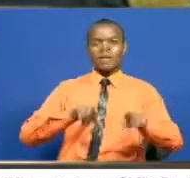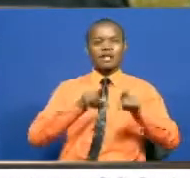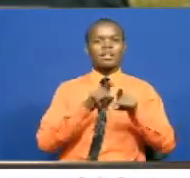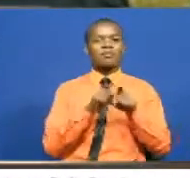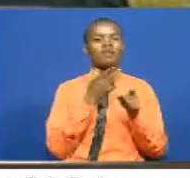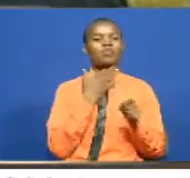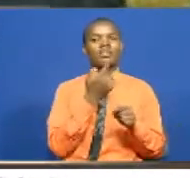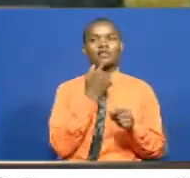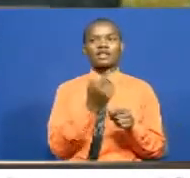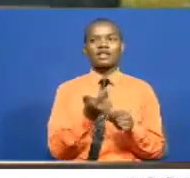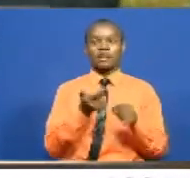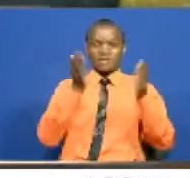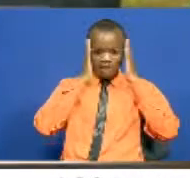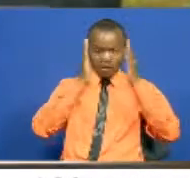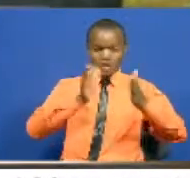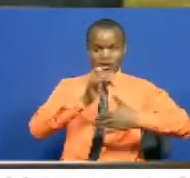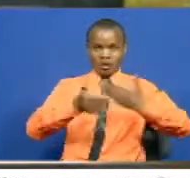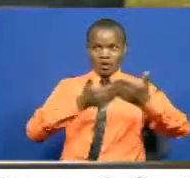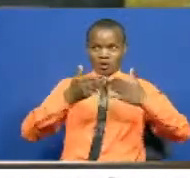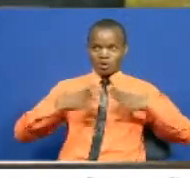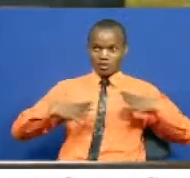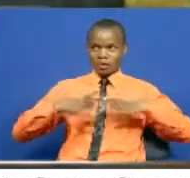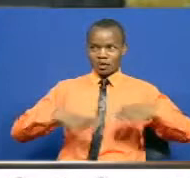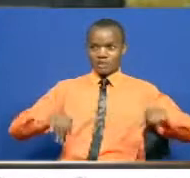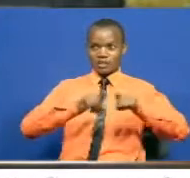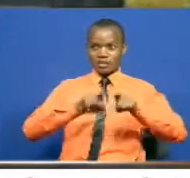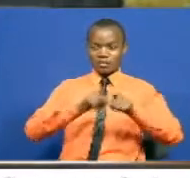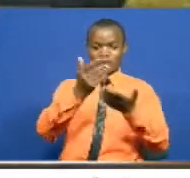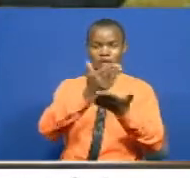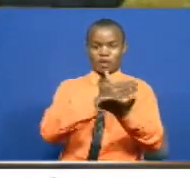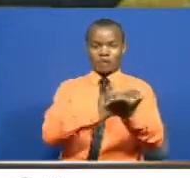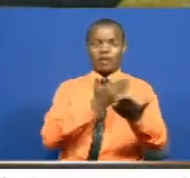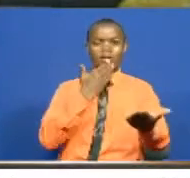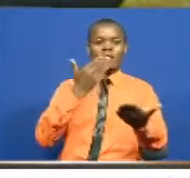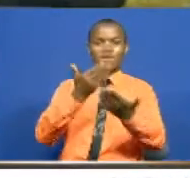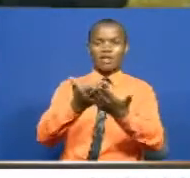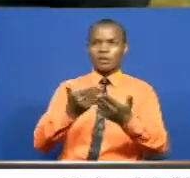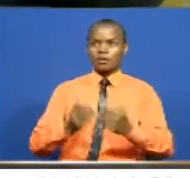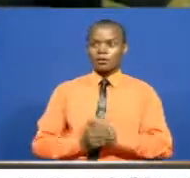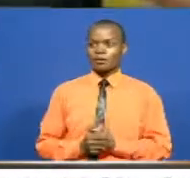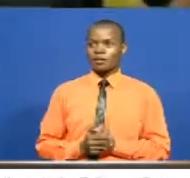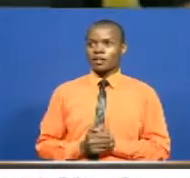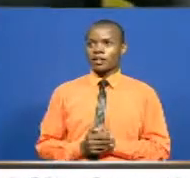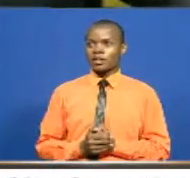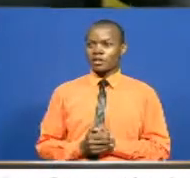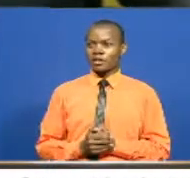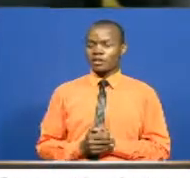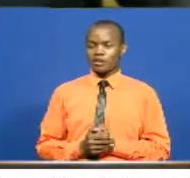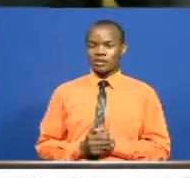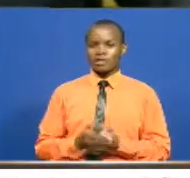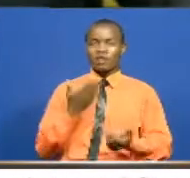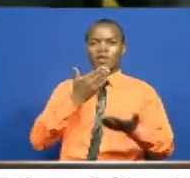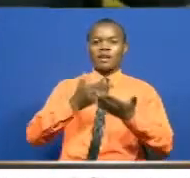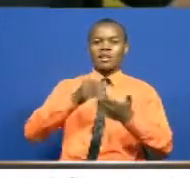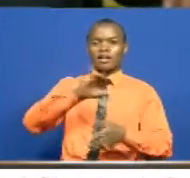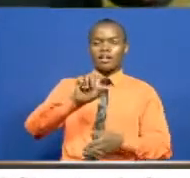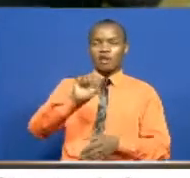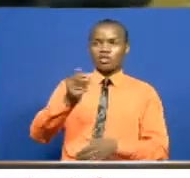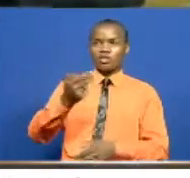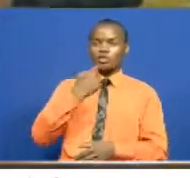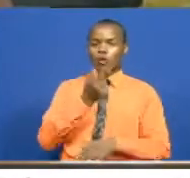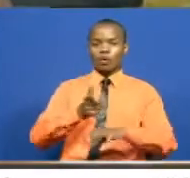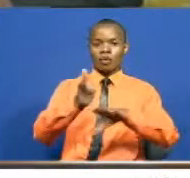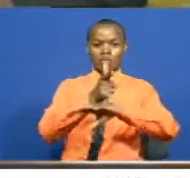say hello for all Kenyans and for your program, Daniel. Thank you. Thank you, Joao Chivale, journalist with